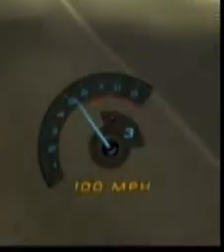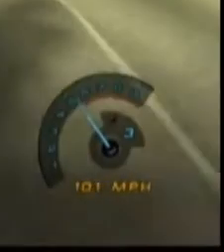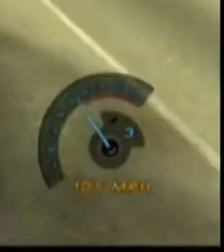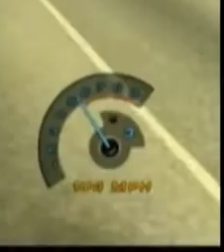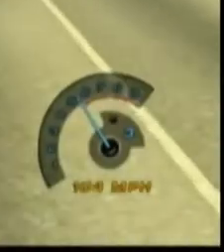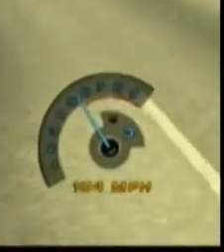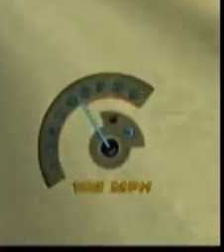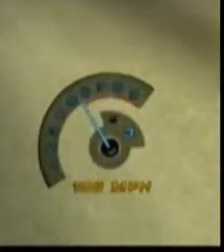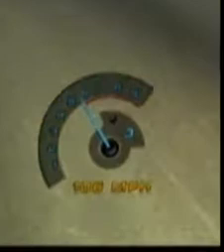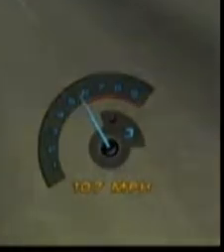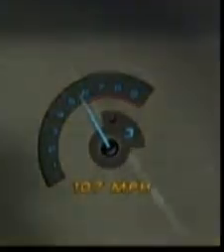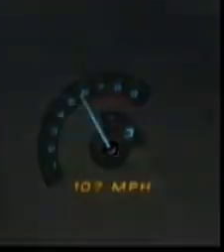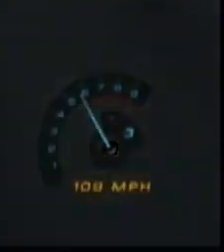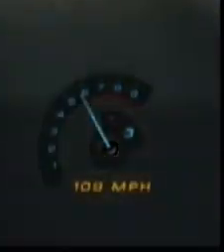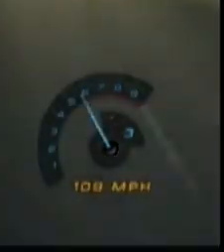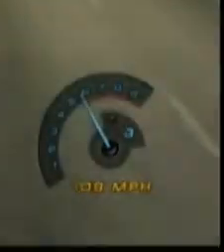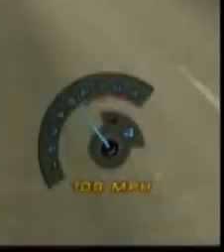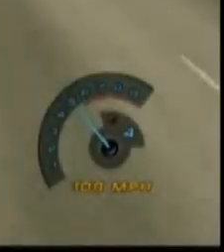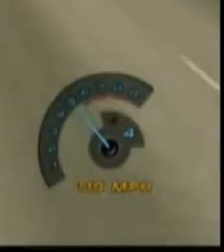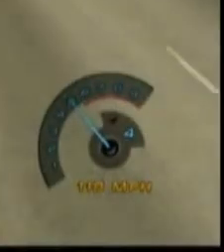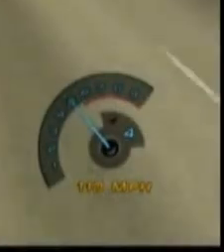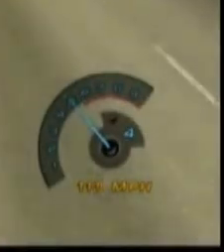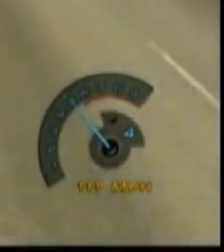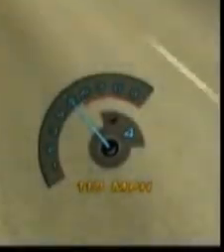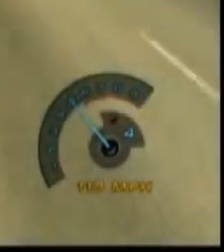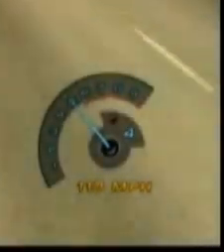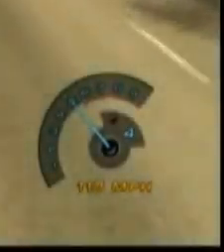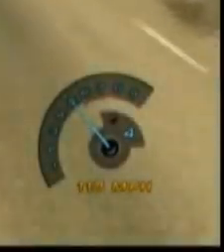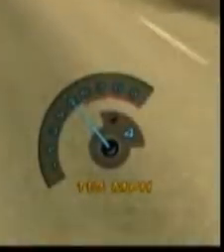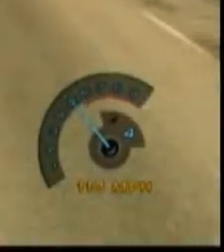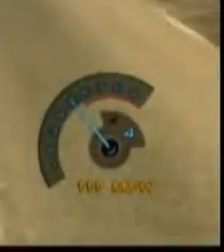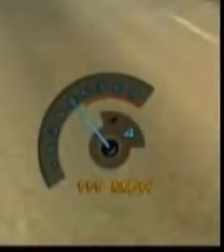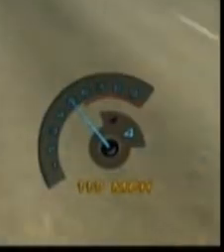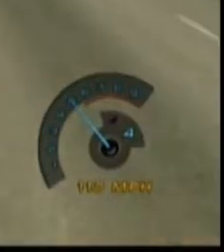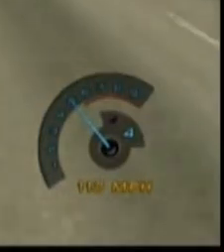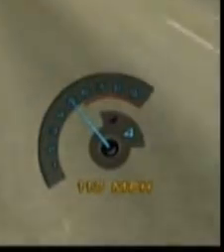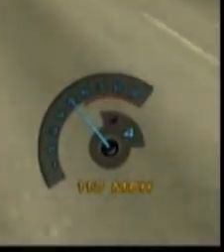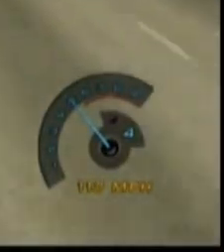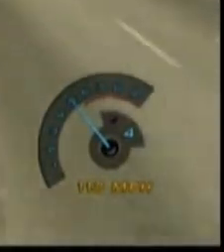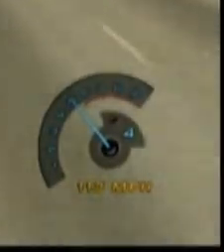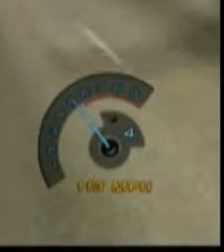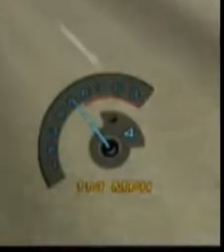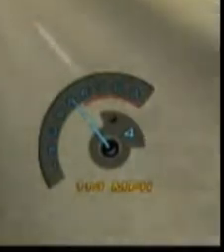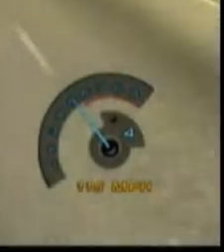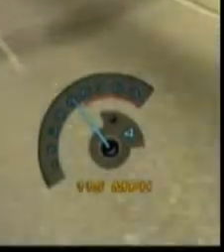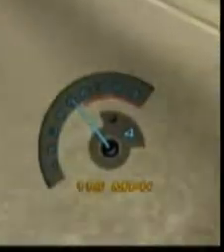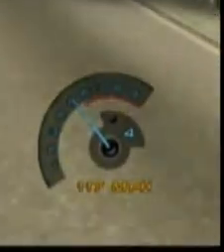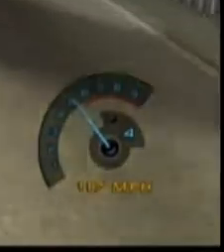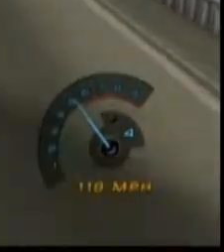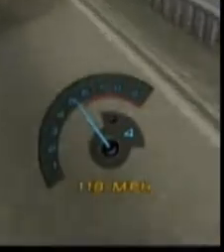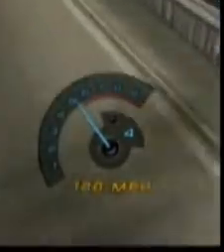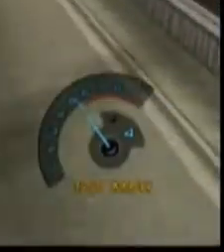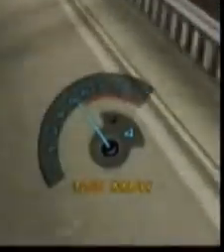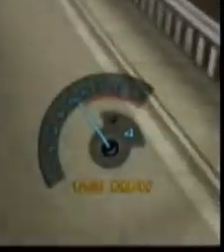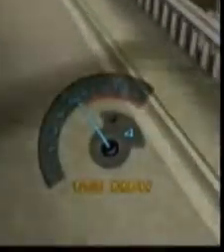In one mode, you can even be the police, although I'd say this was the least satisfying part of the game. Great idea, but not very well implemented, as the